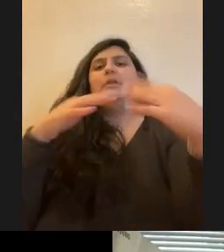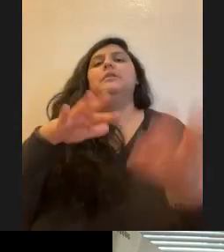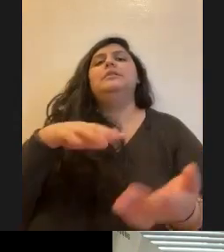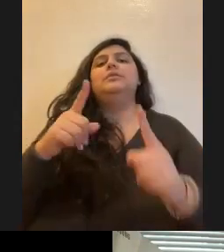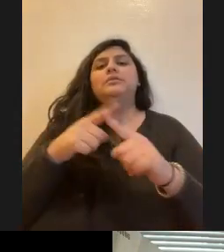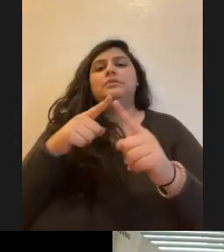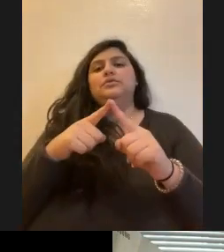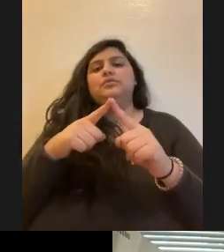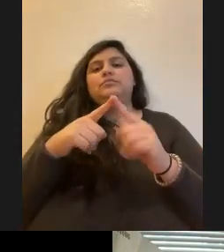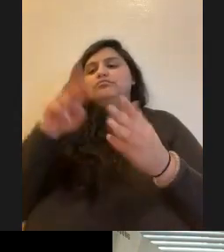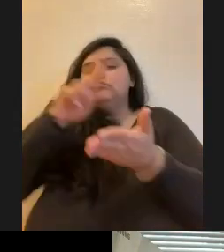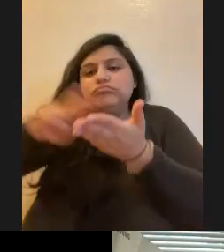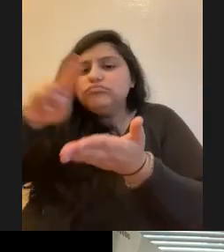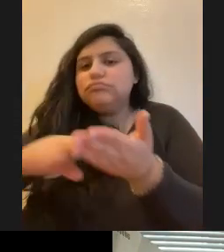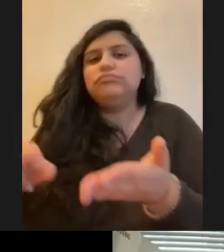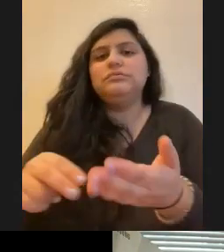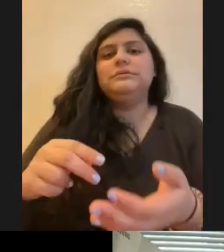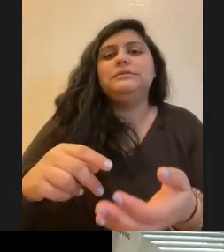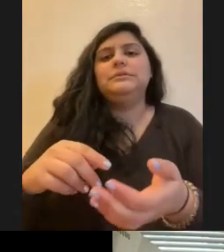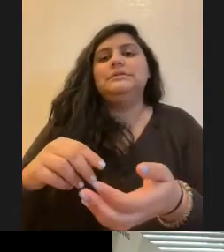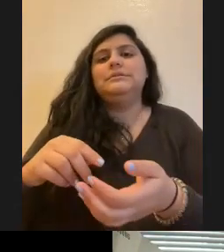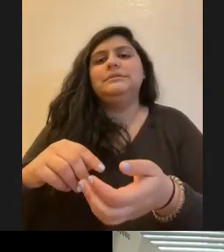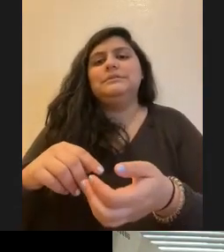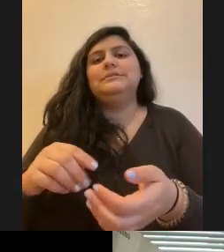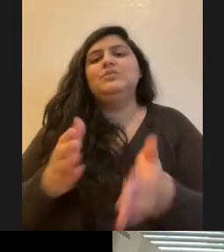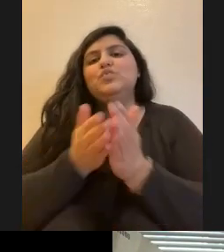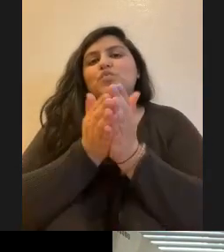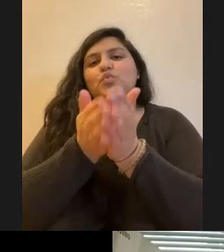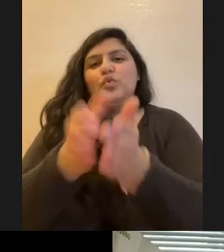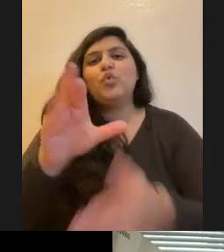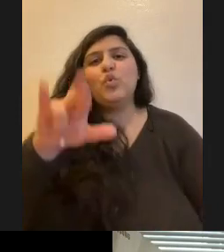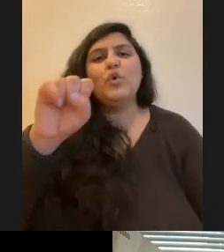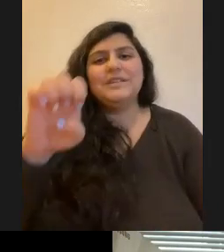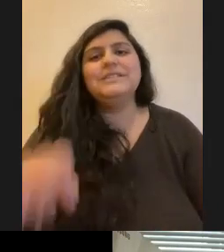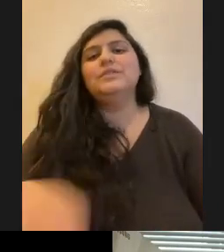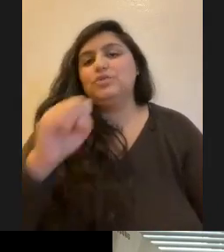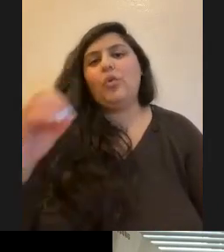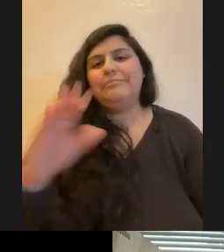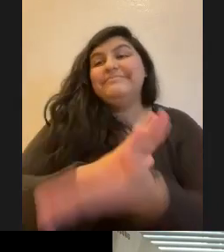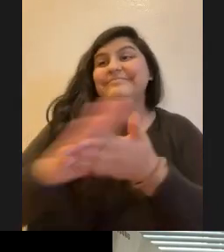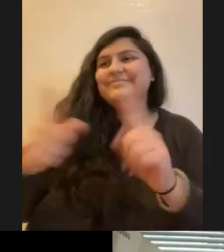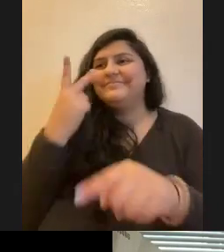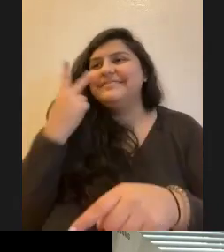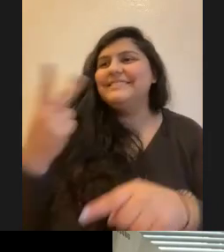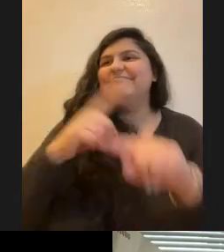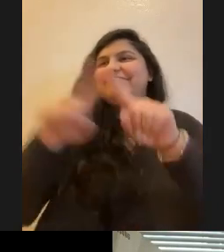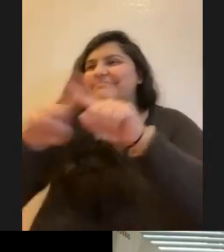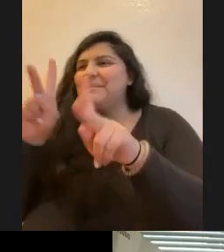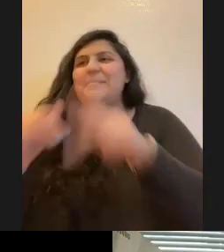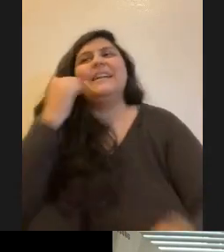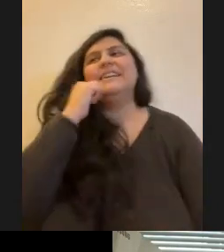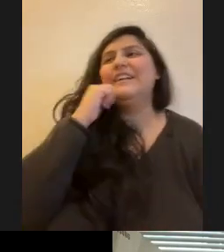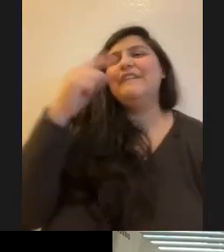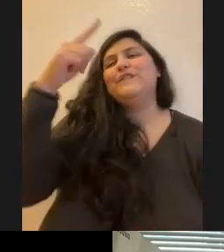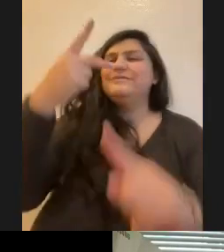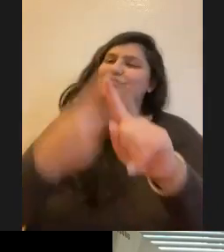to do these like research cruises. And it's so nice to just be able to see all these people on like a daily basis for a couple of